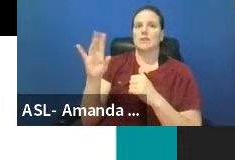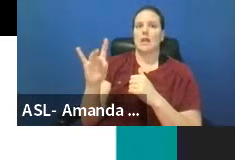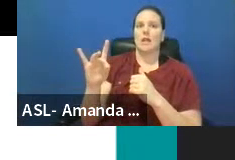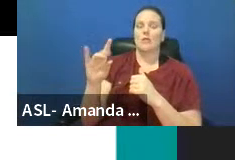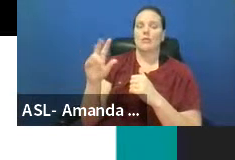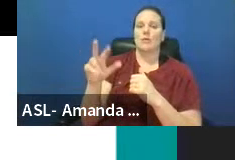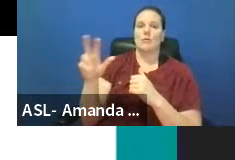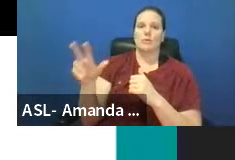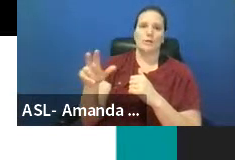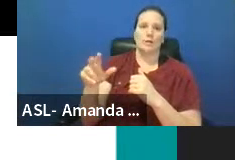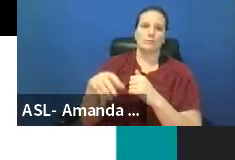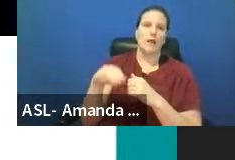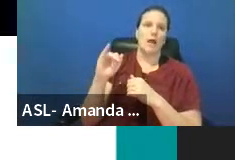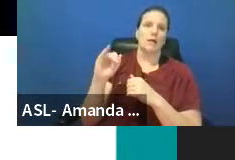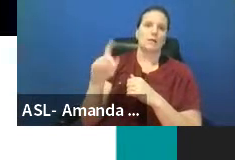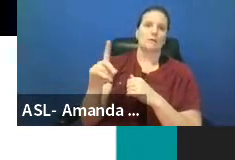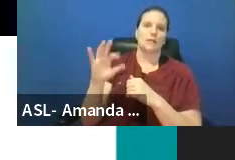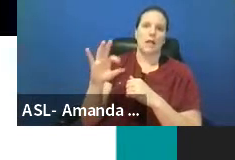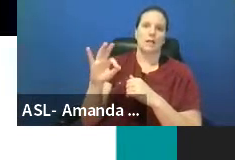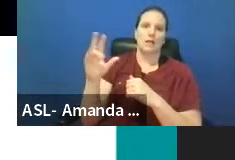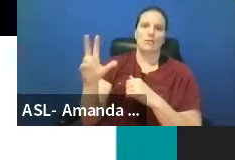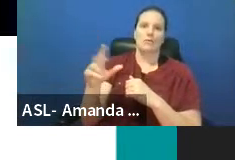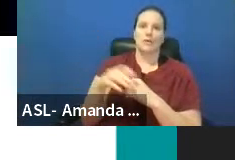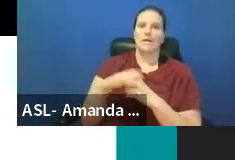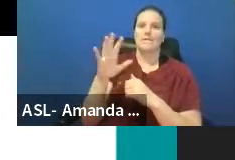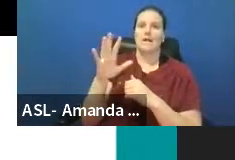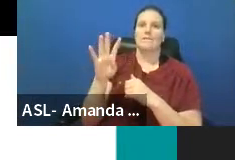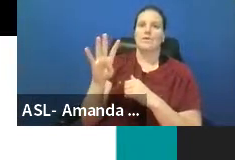1-669-900-6833. Meeting ID is